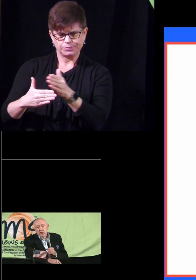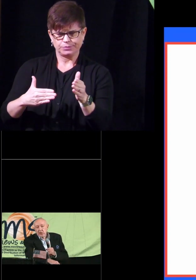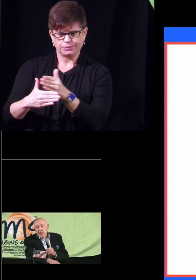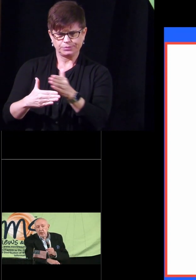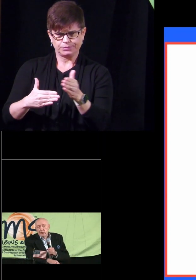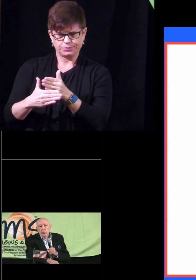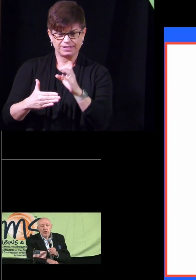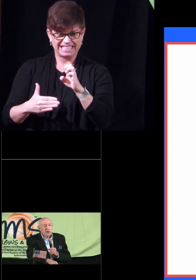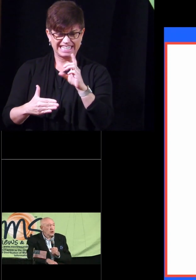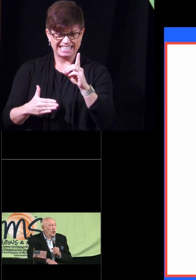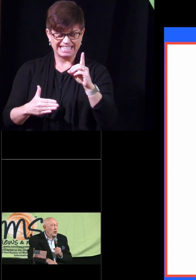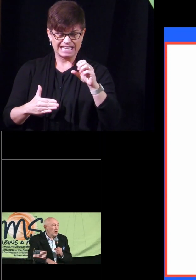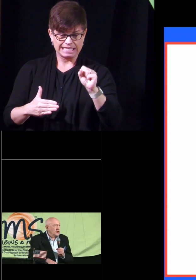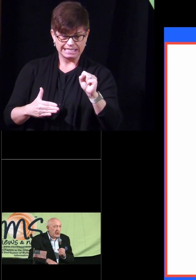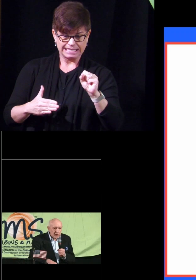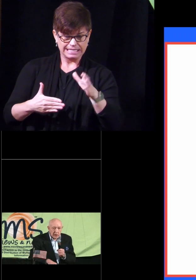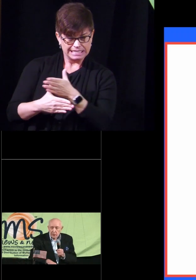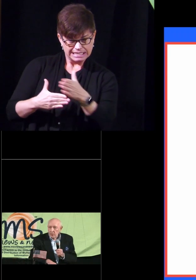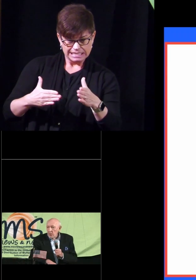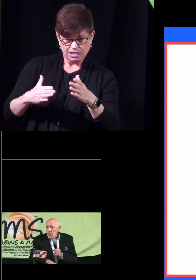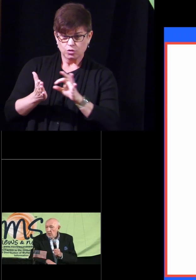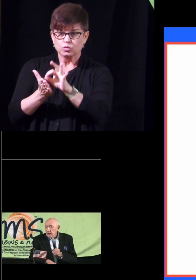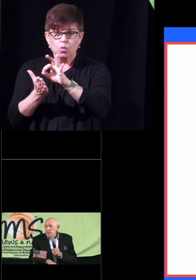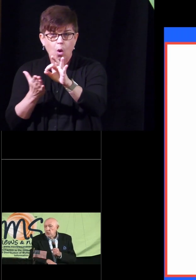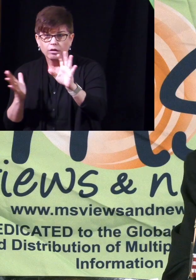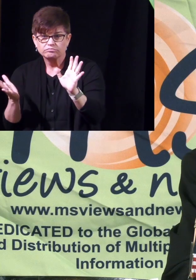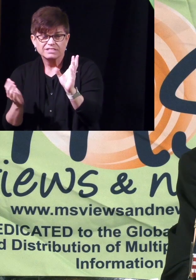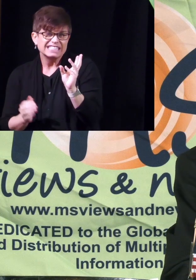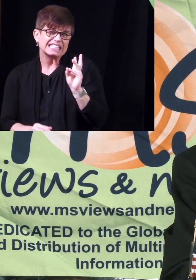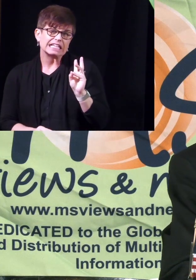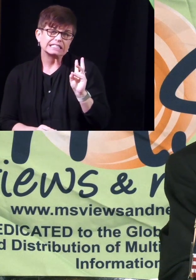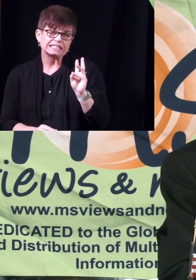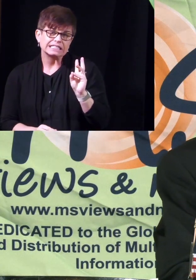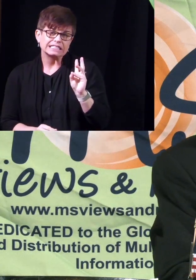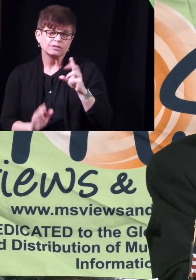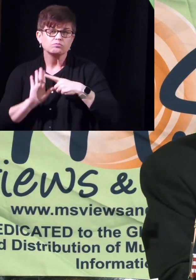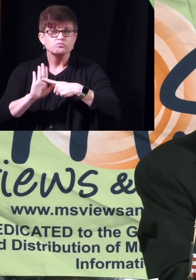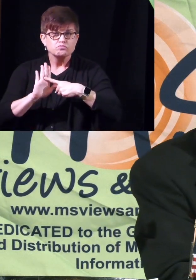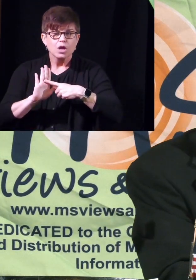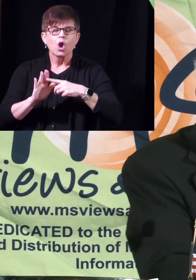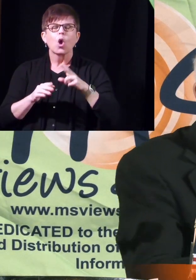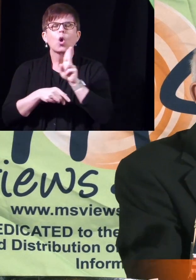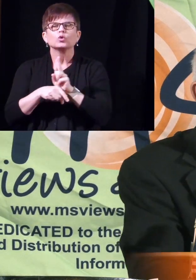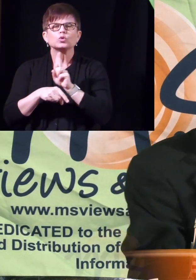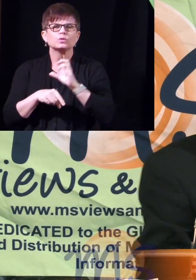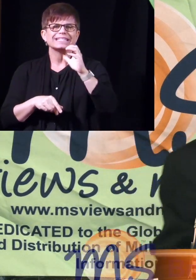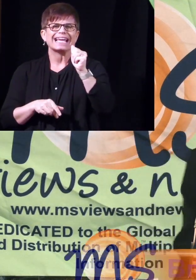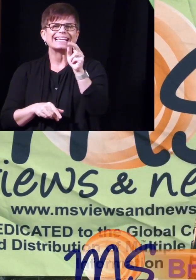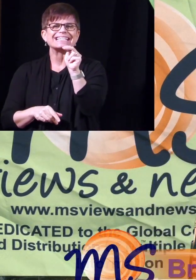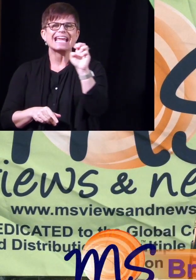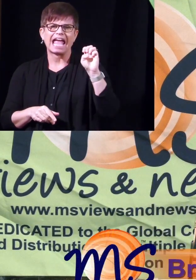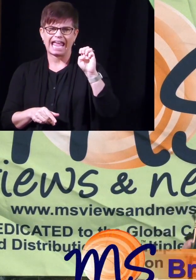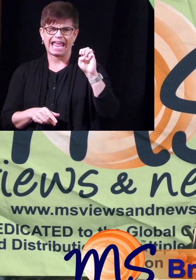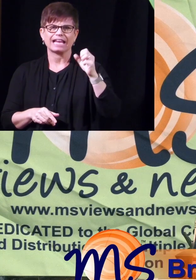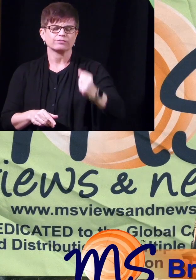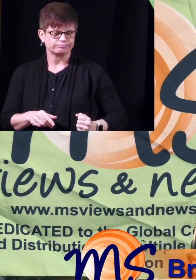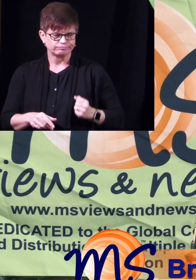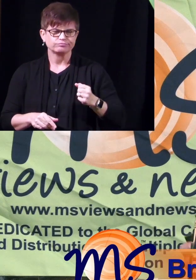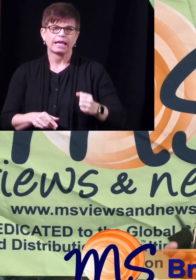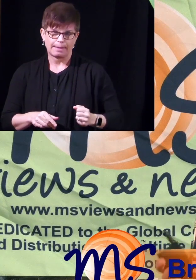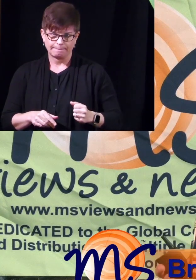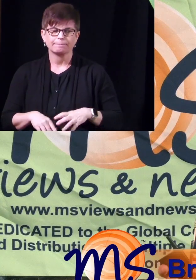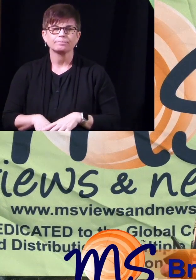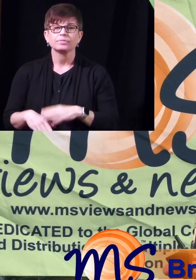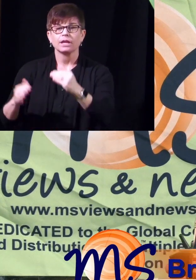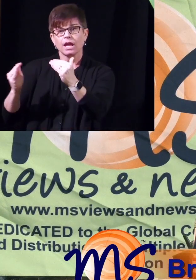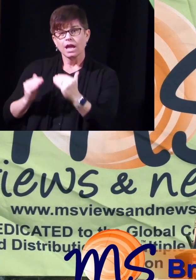the EDSS scale, if someone has a score of 6, that means they are using a cane. So it's an automatic. If we see someone using a cane, they're a 6.